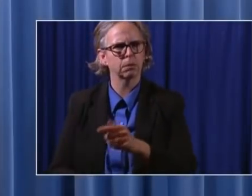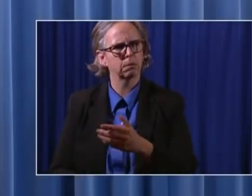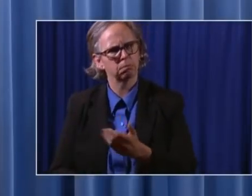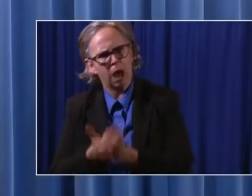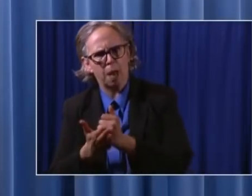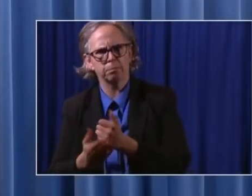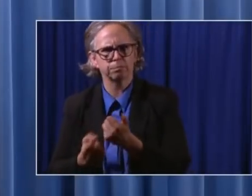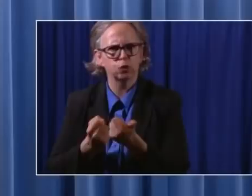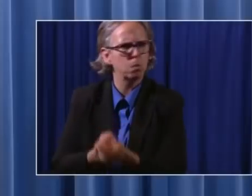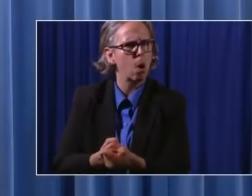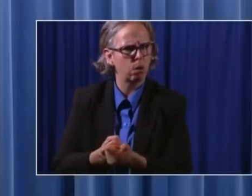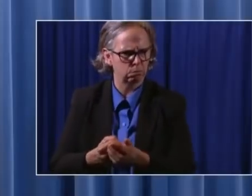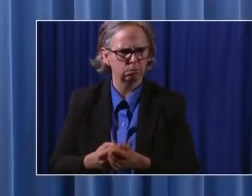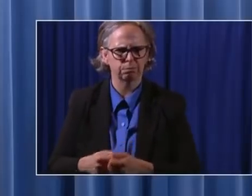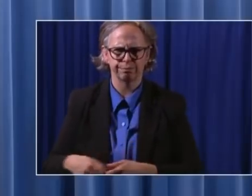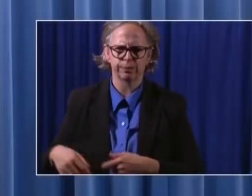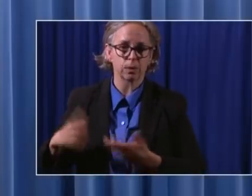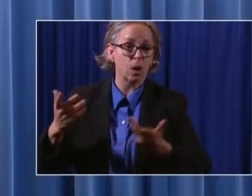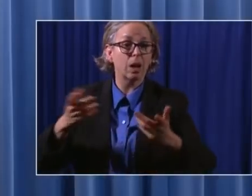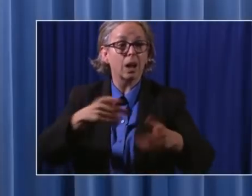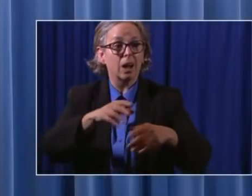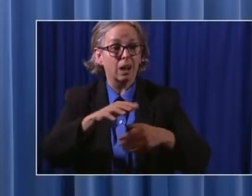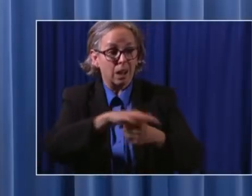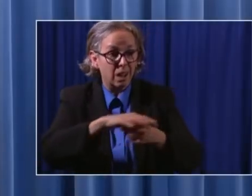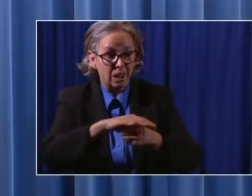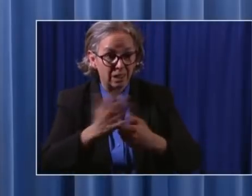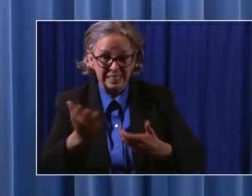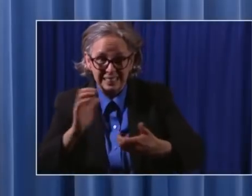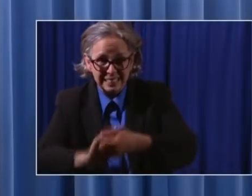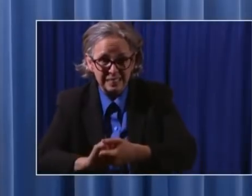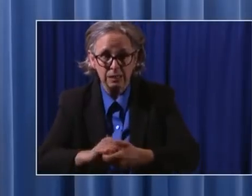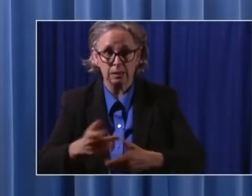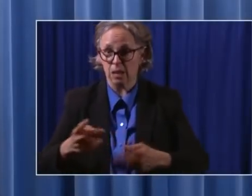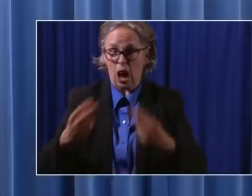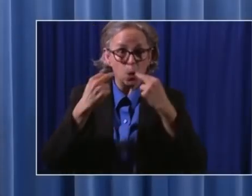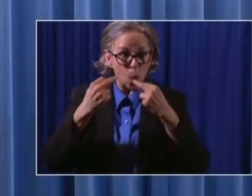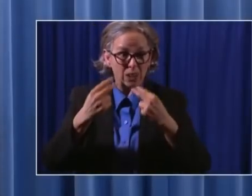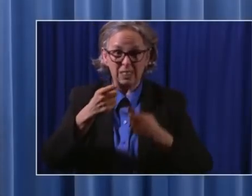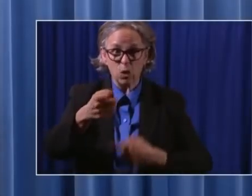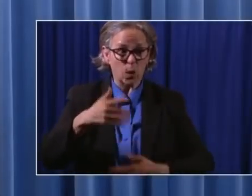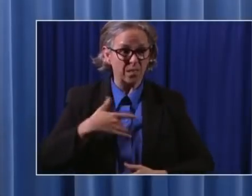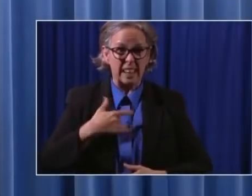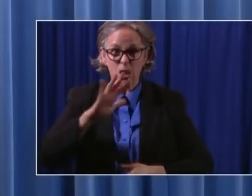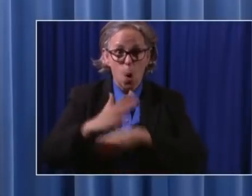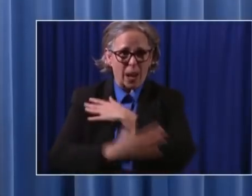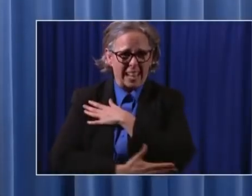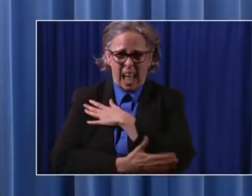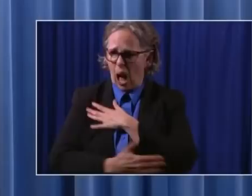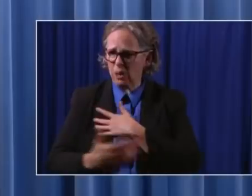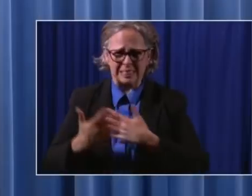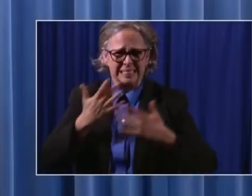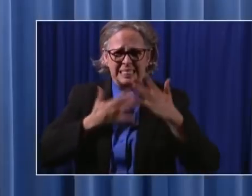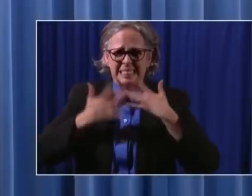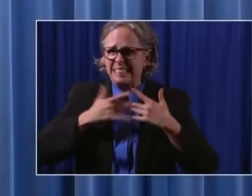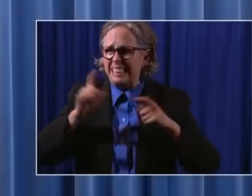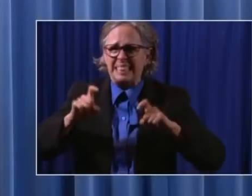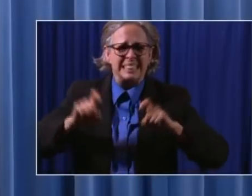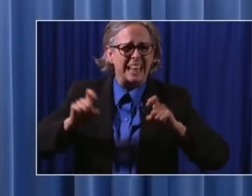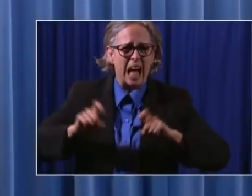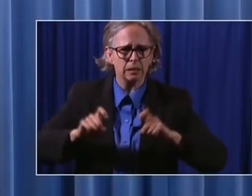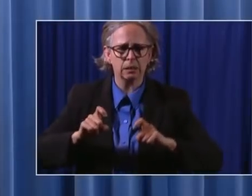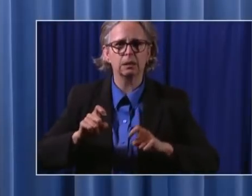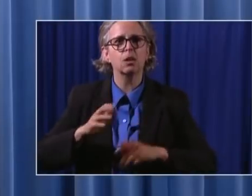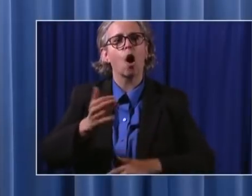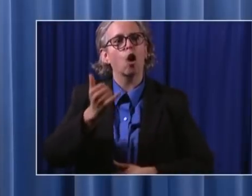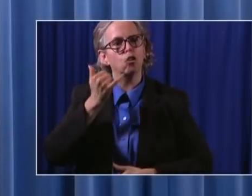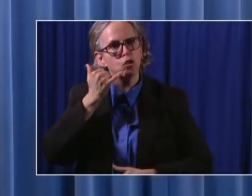so again, if anyone's watching this today from a county and you don't not think that there's enough testing in your county, talk to your local health department.